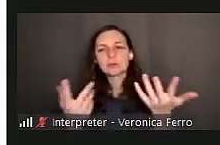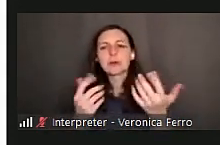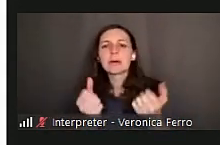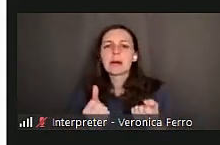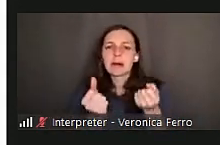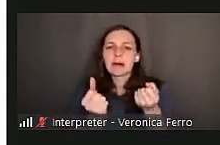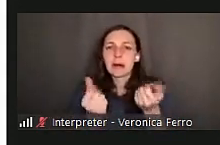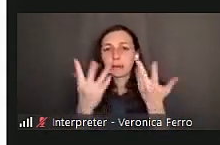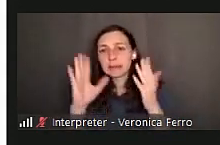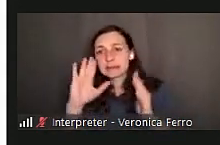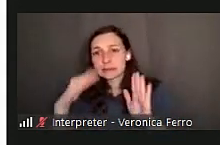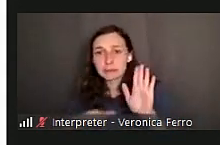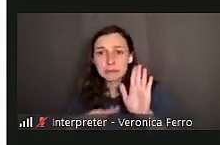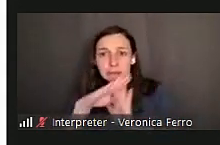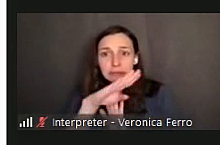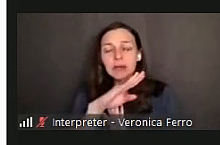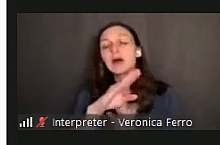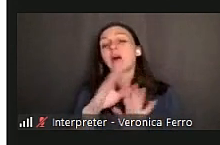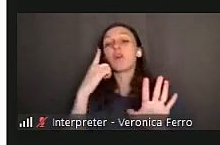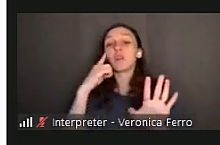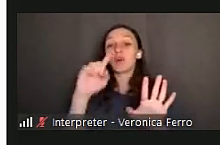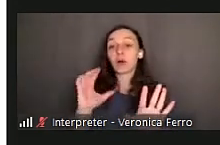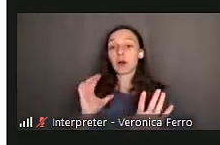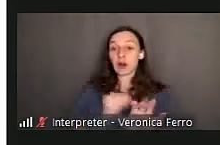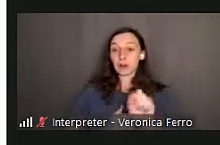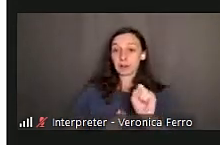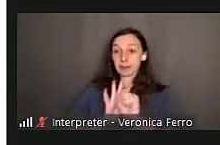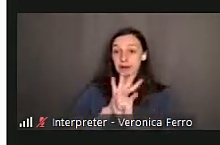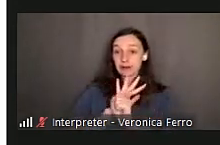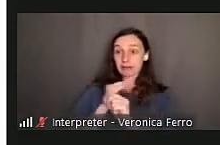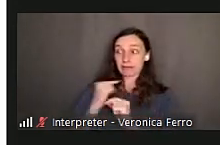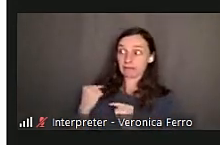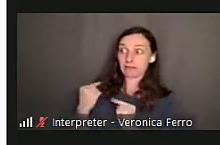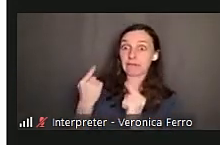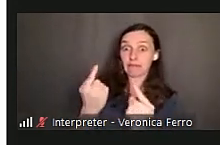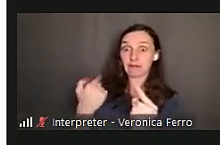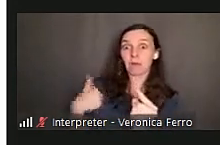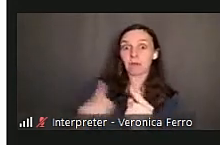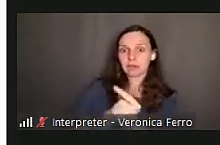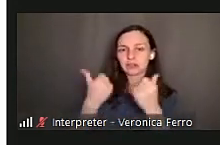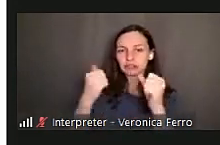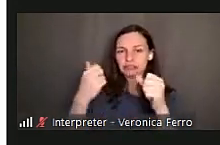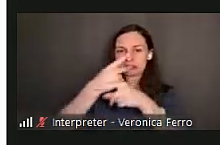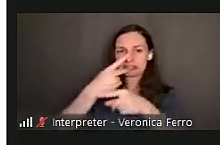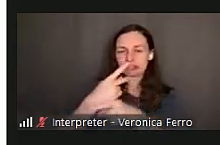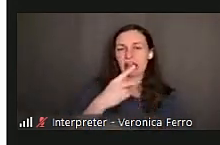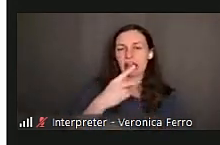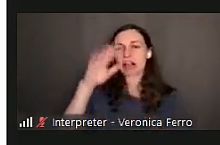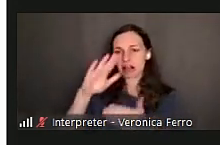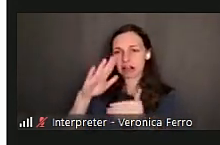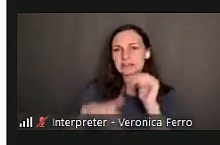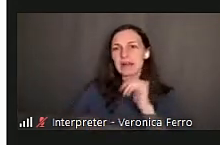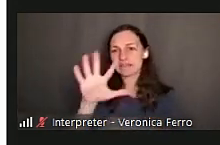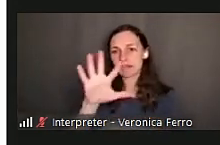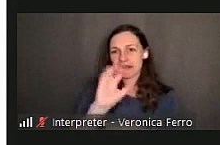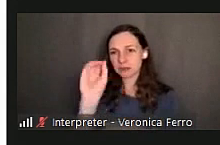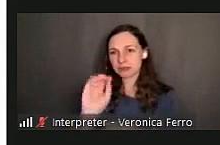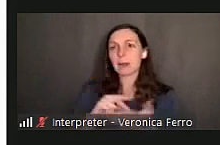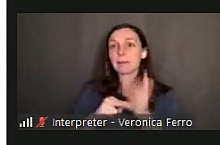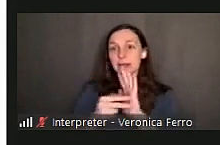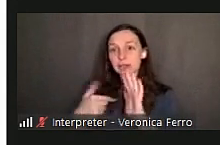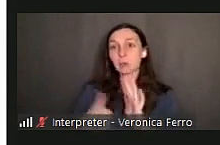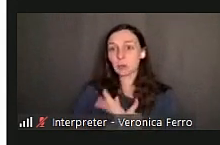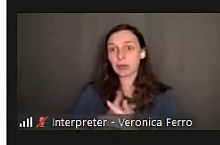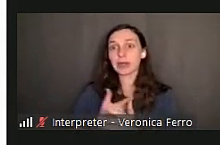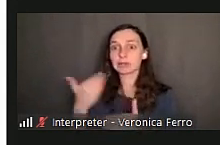our pandemic, our goal has been to have that number less than 5% as an indicator that we have sufficient testing occurring in the state